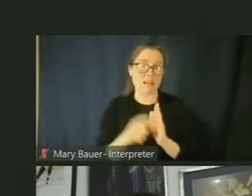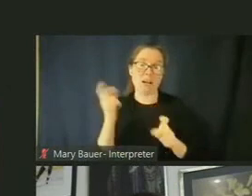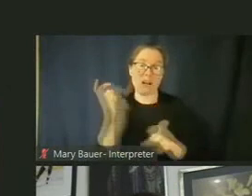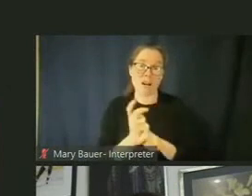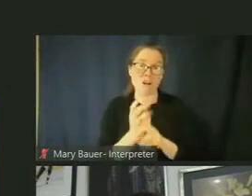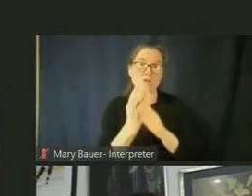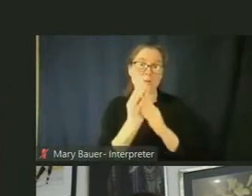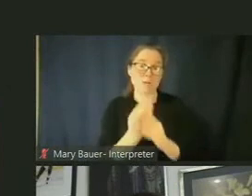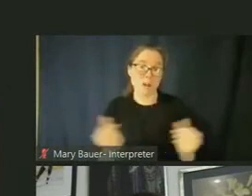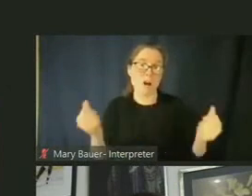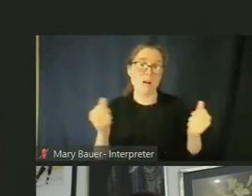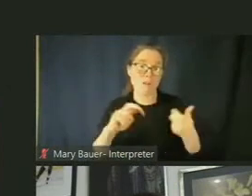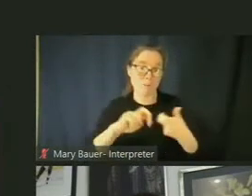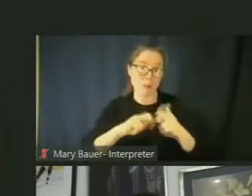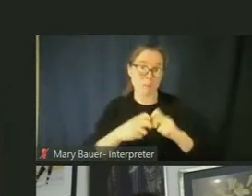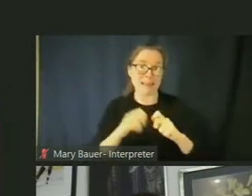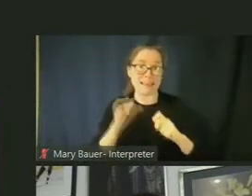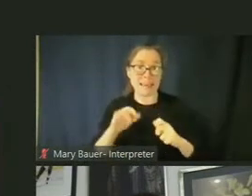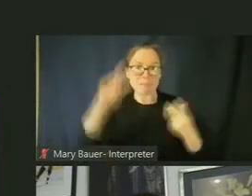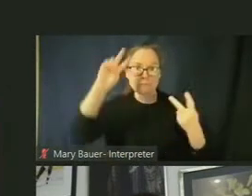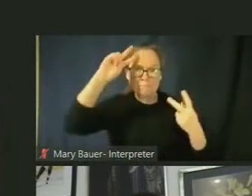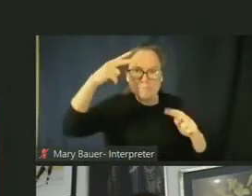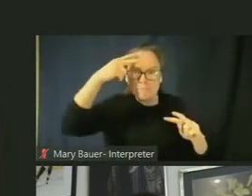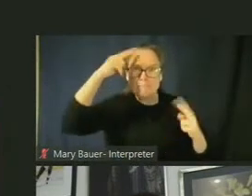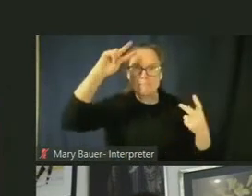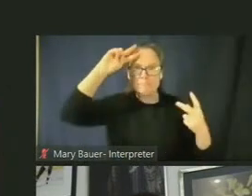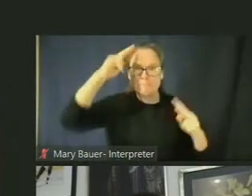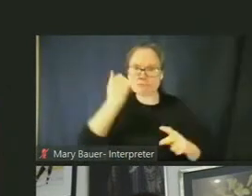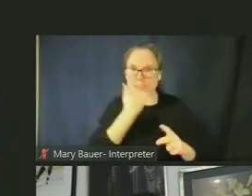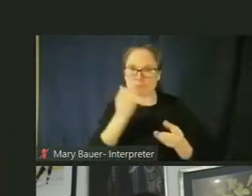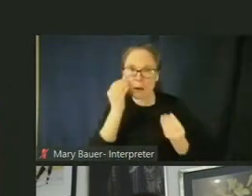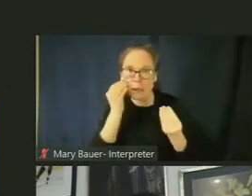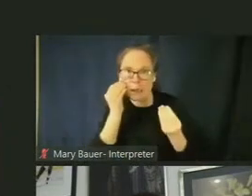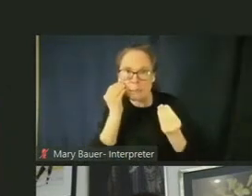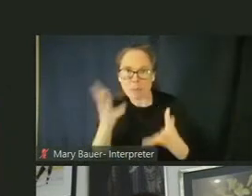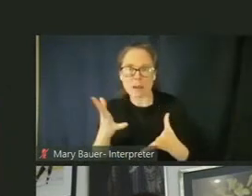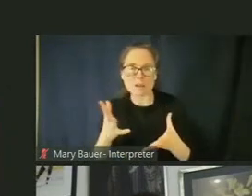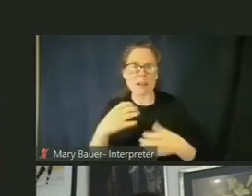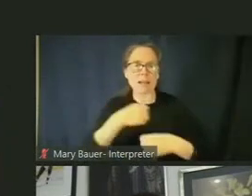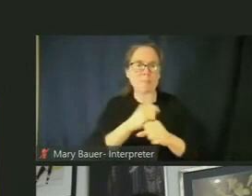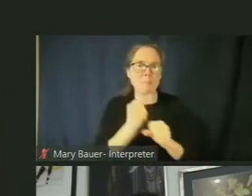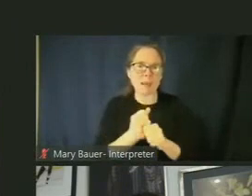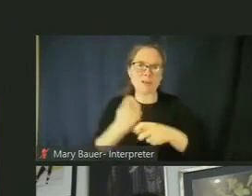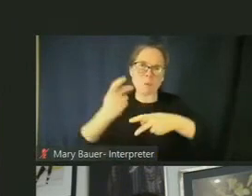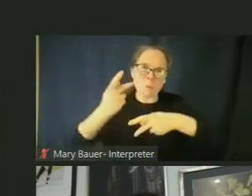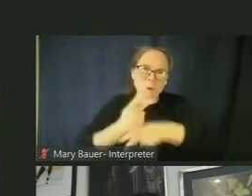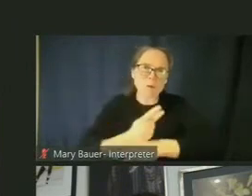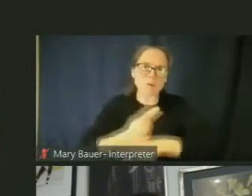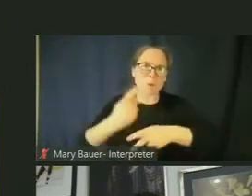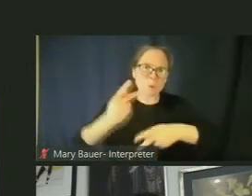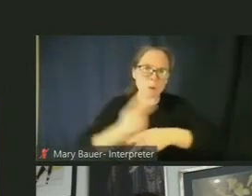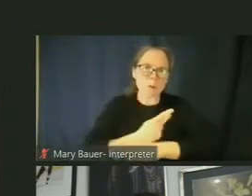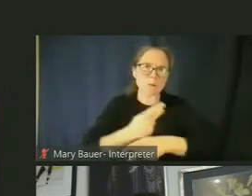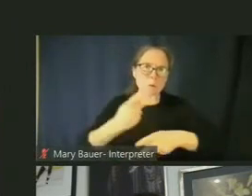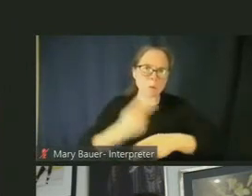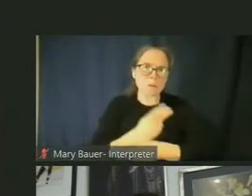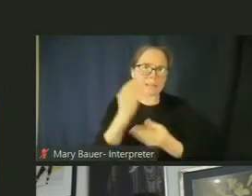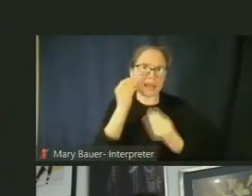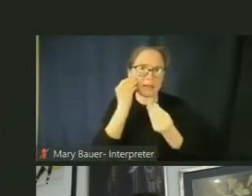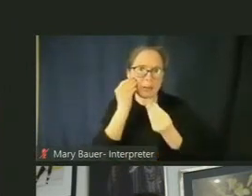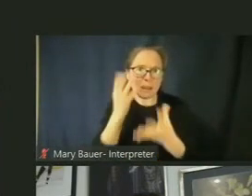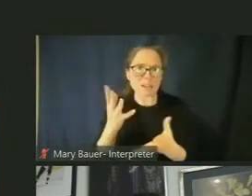the virus itself. It creates greater and greater gaps in our ability to keep ourselves safe when we